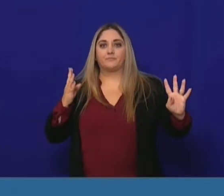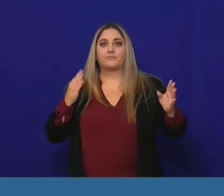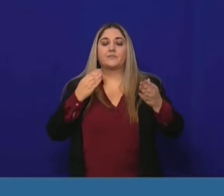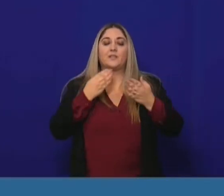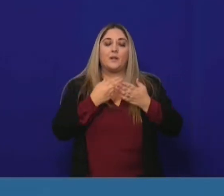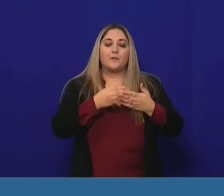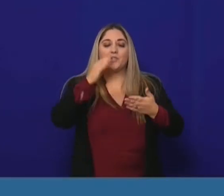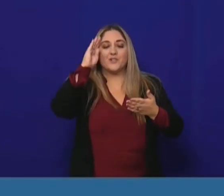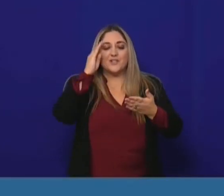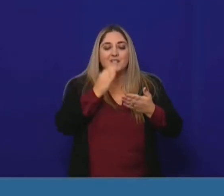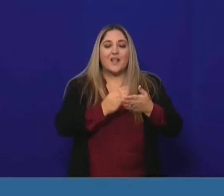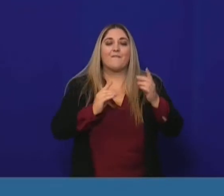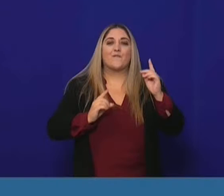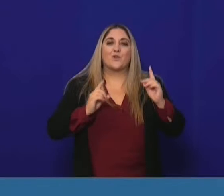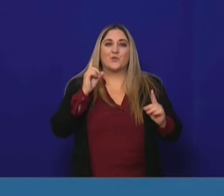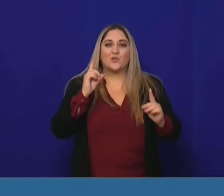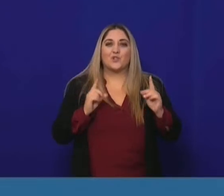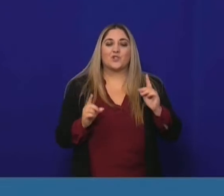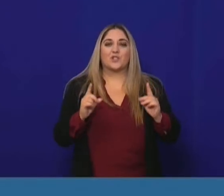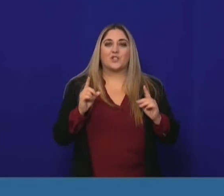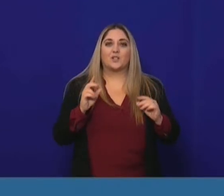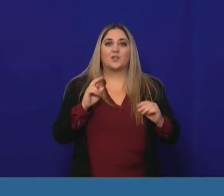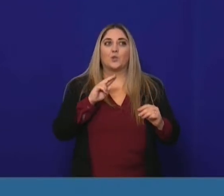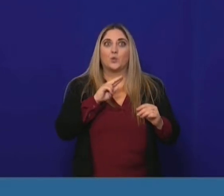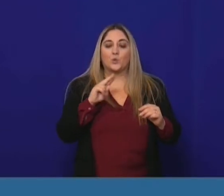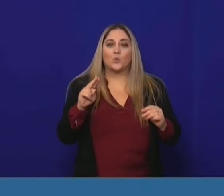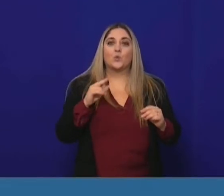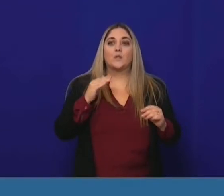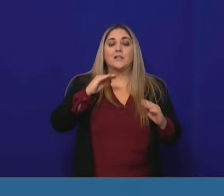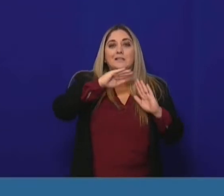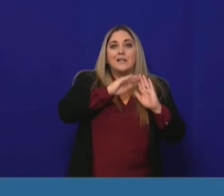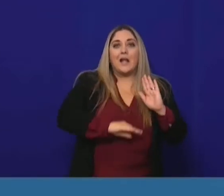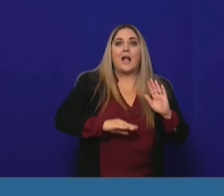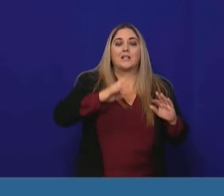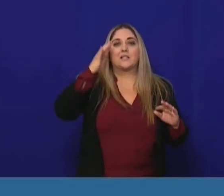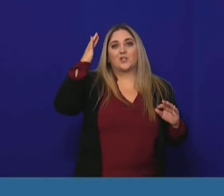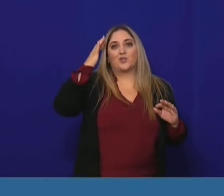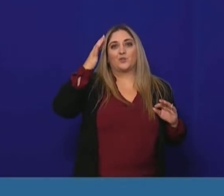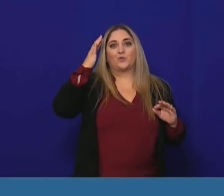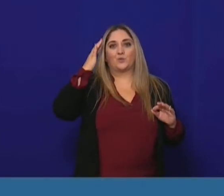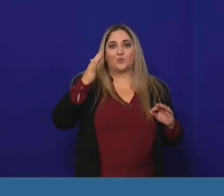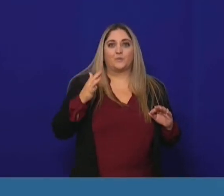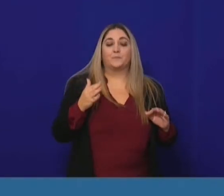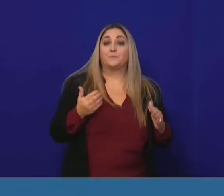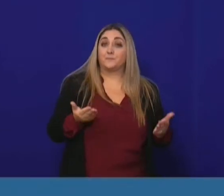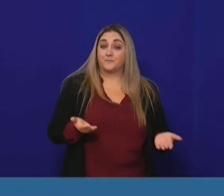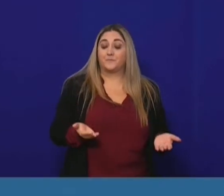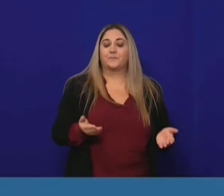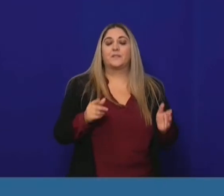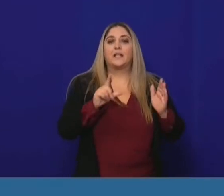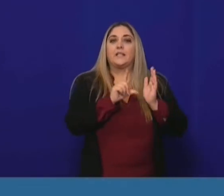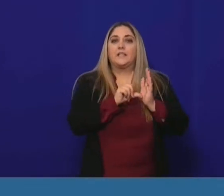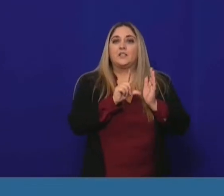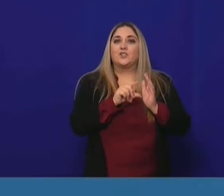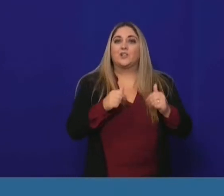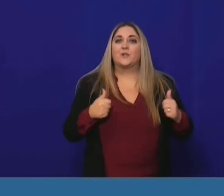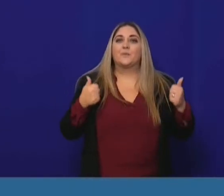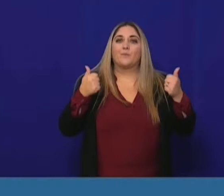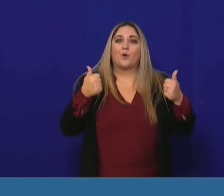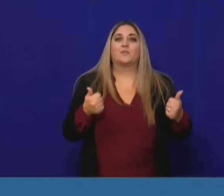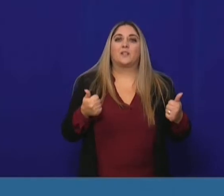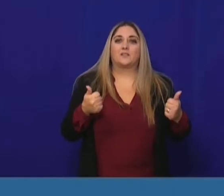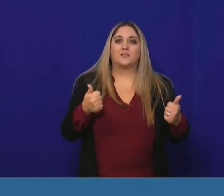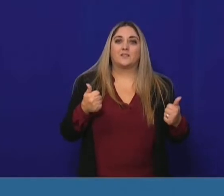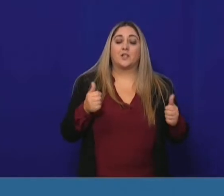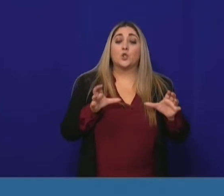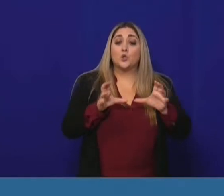lil xulxin milli nkunu esposti għal xulxin u għalhekk ukoll dik il-liġi importanti ħafna li ma jkunx hemm iktar